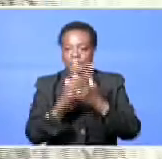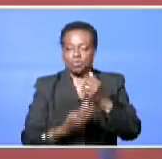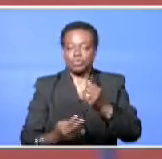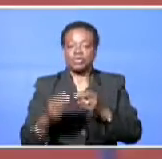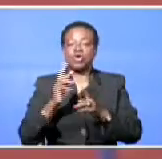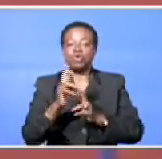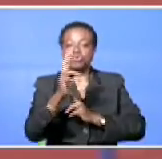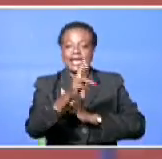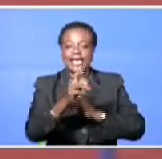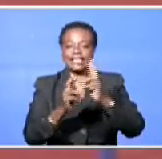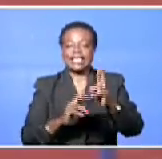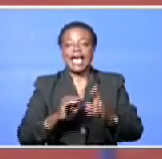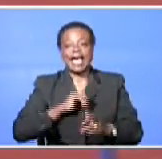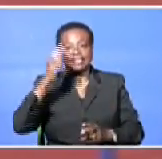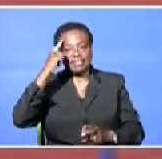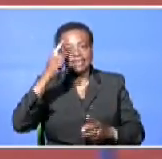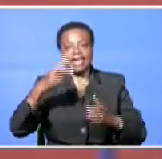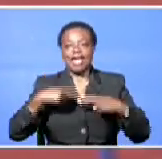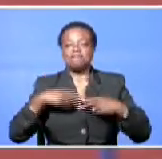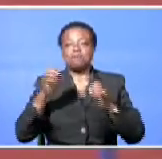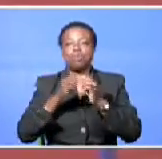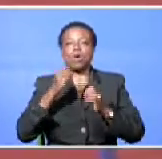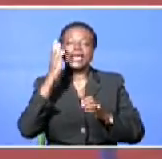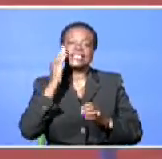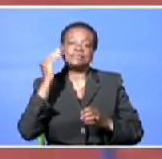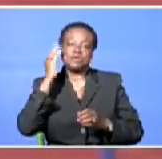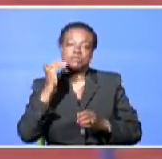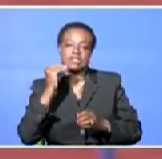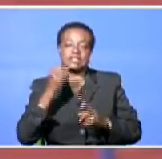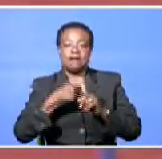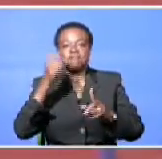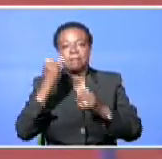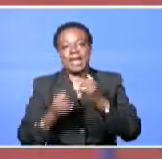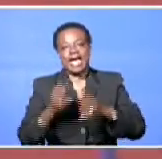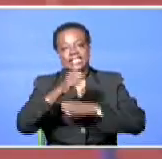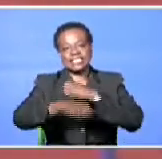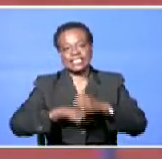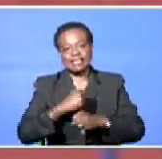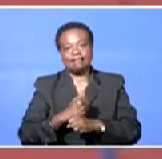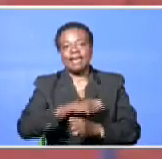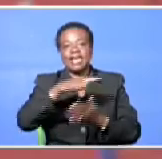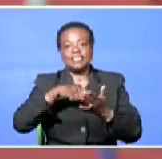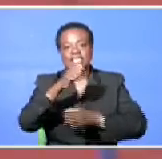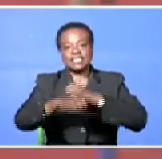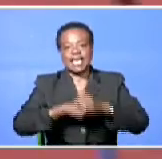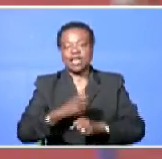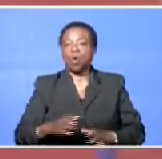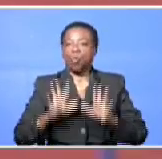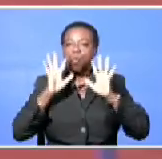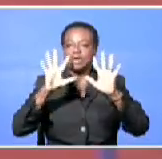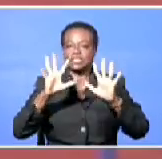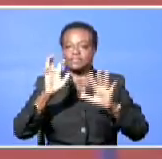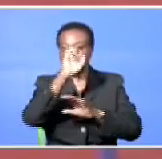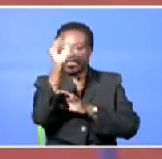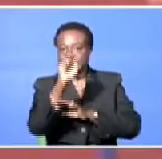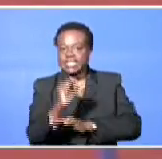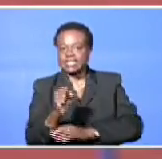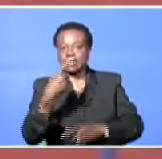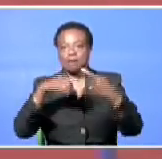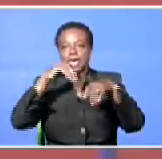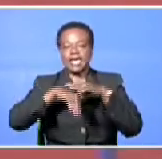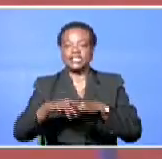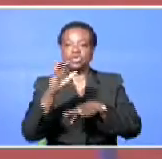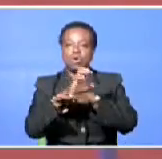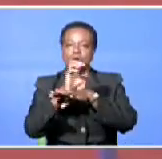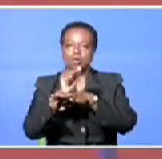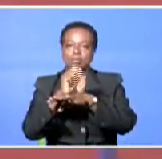more experience because of last year, and I feel that this year I had a great season coming into Carifta. I feel like I'll